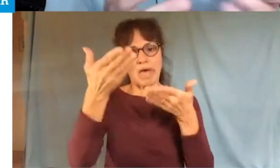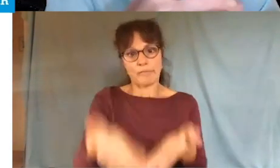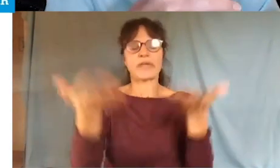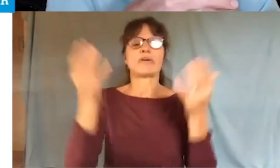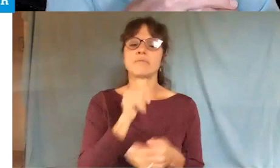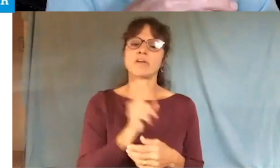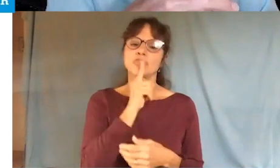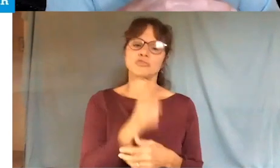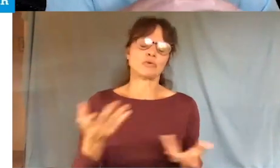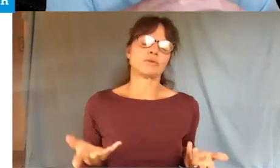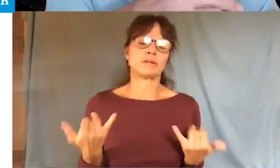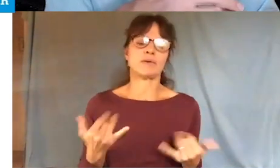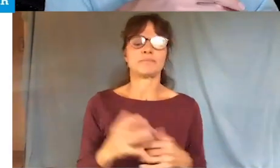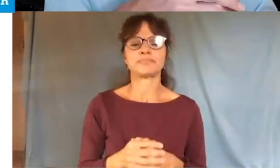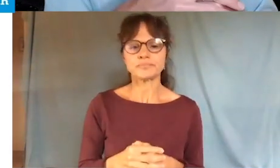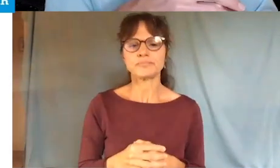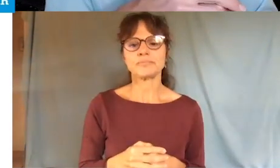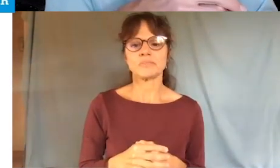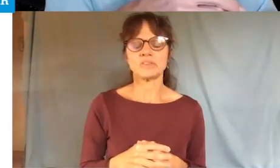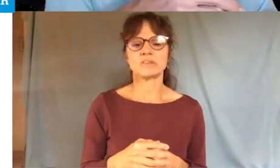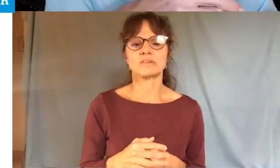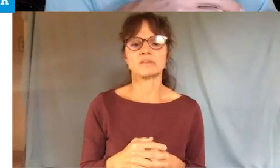we do not yet know. Next slide, please.